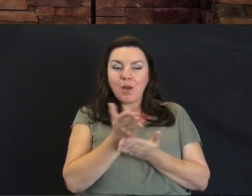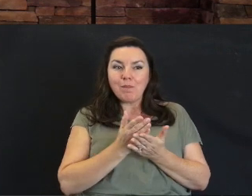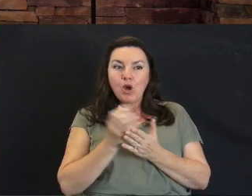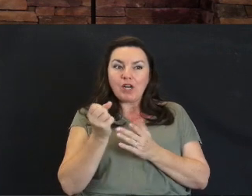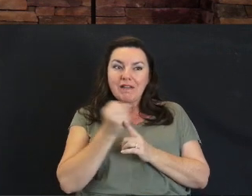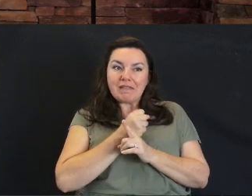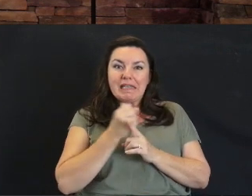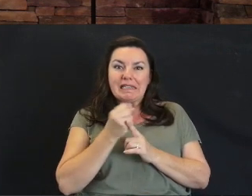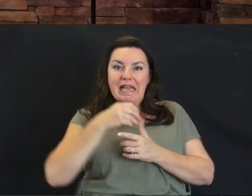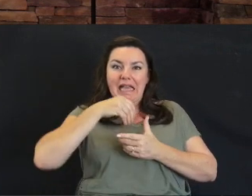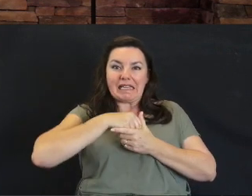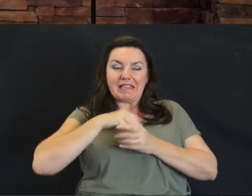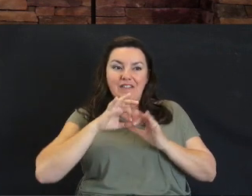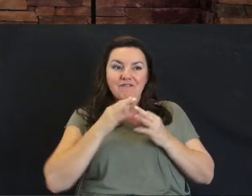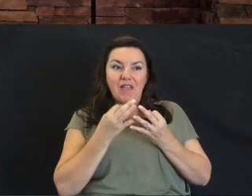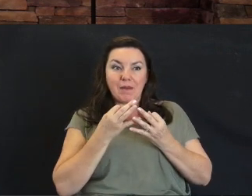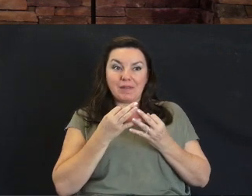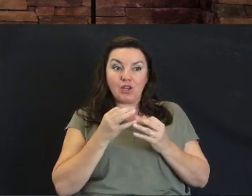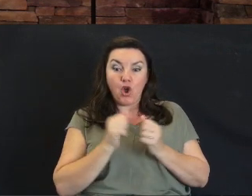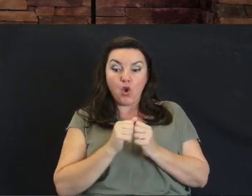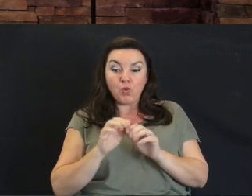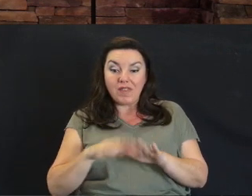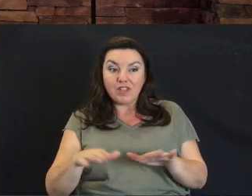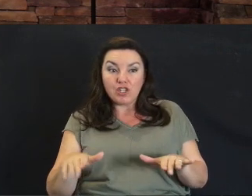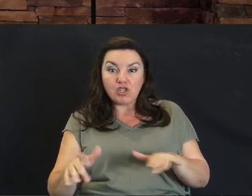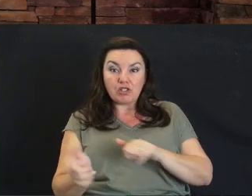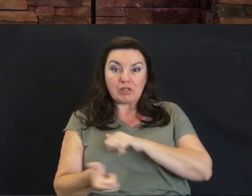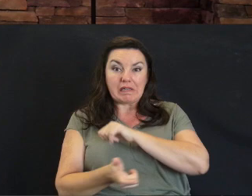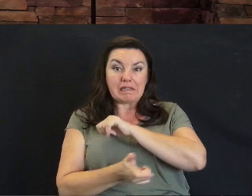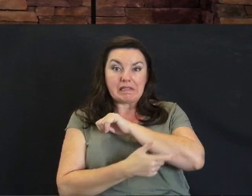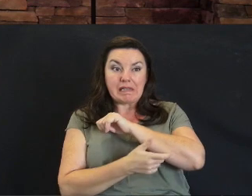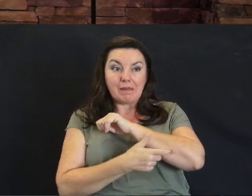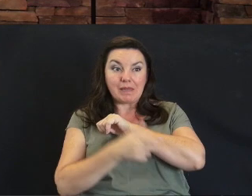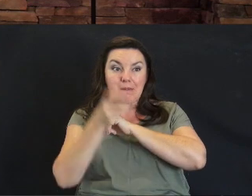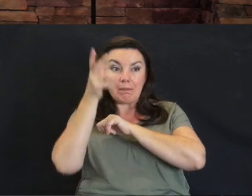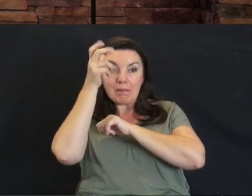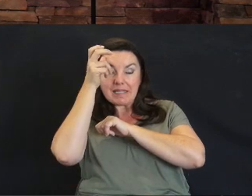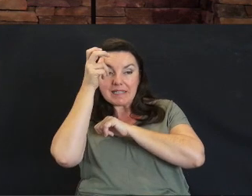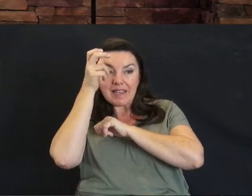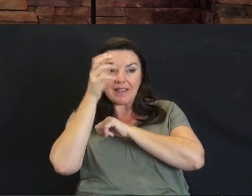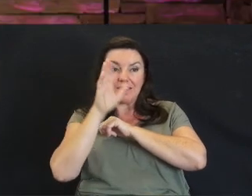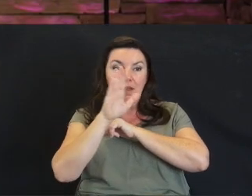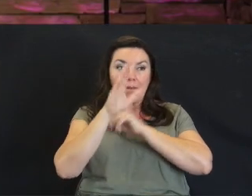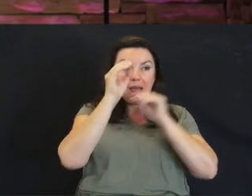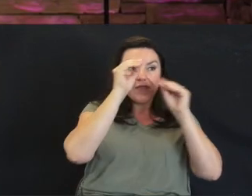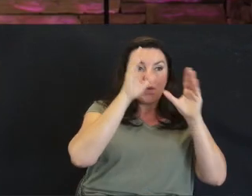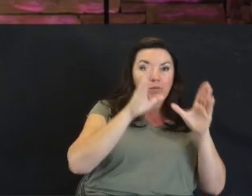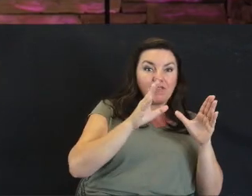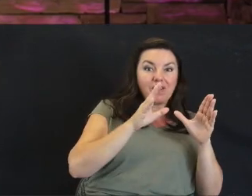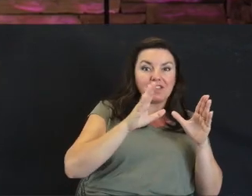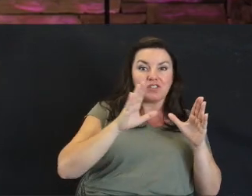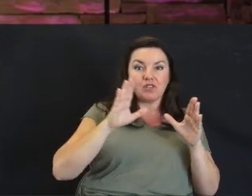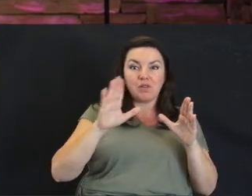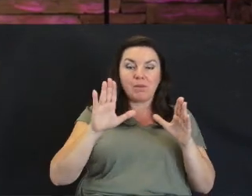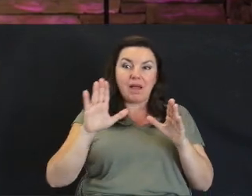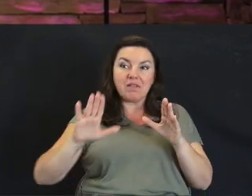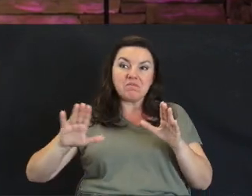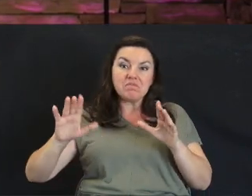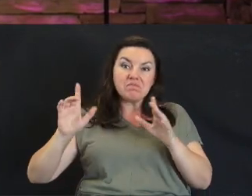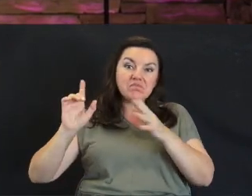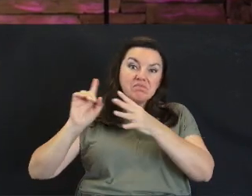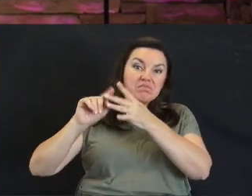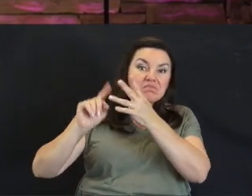Is coming With children Who are being tempted By Satan By their professors And by many others